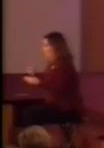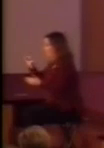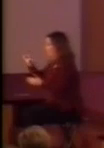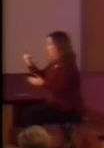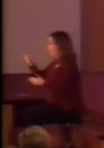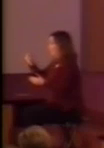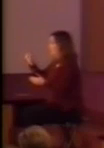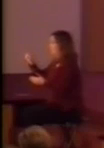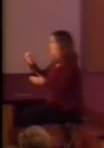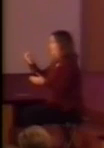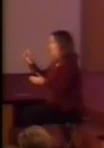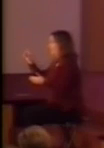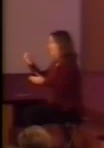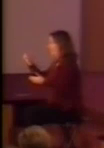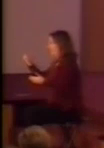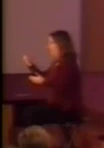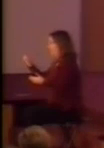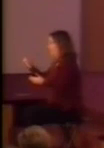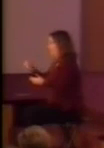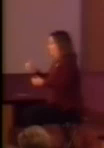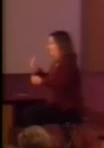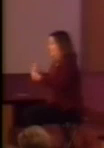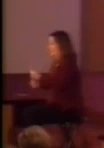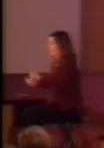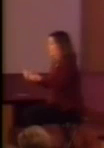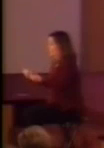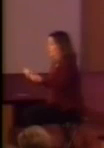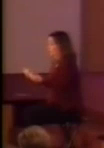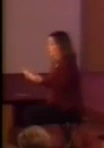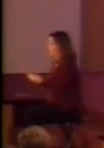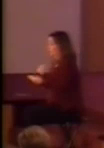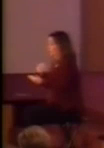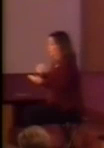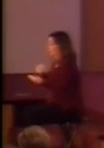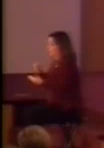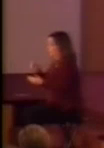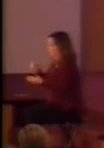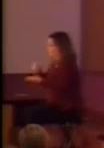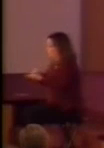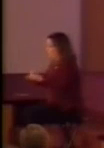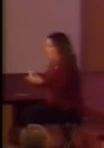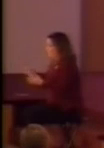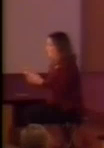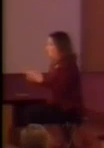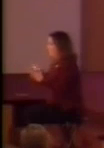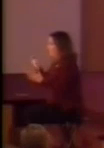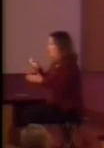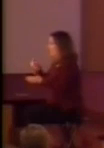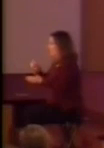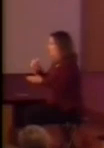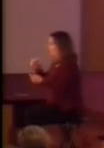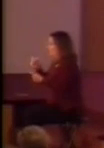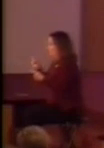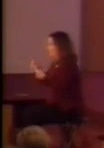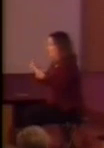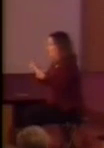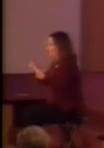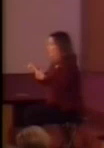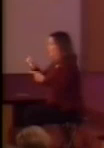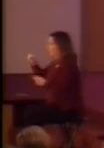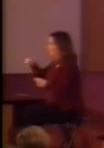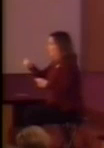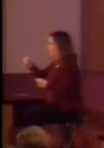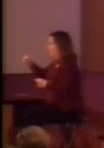the beginning of every authentic manuscript, you will find the letters JJ, and this stands for Jesu Java, which